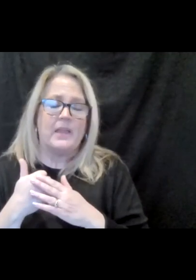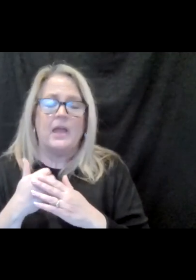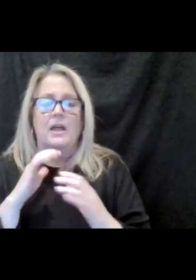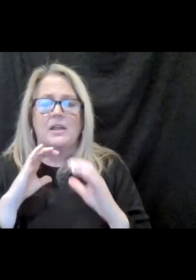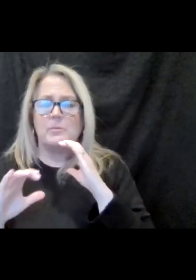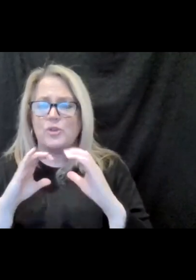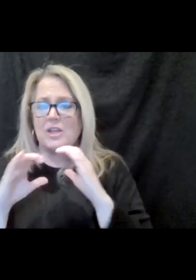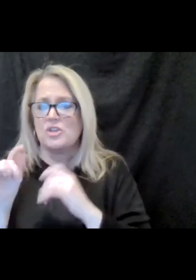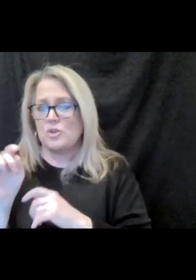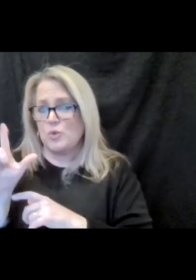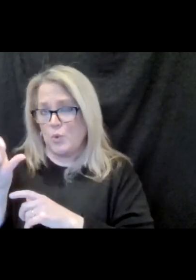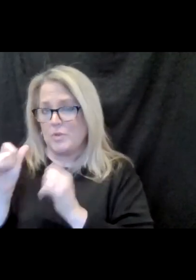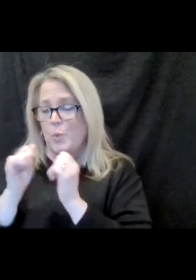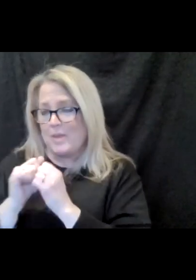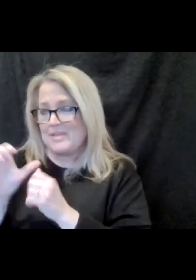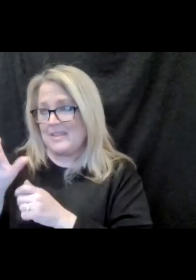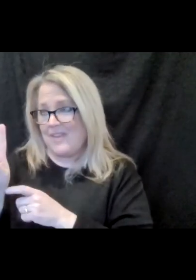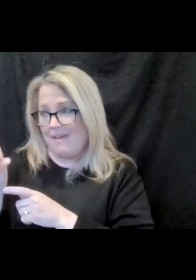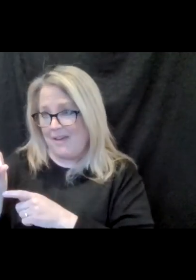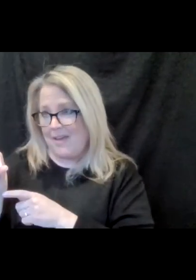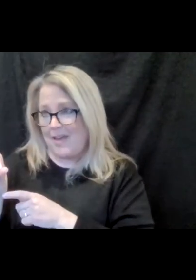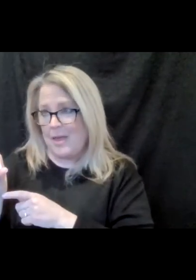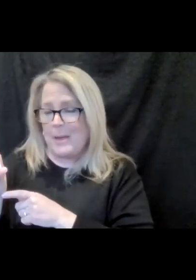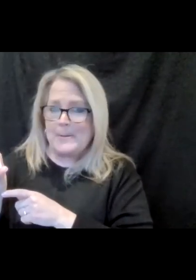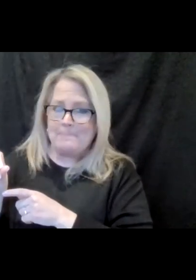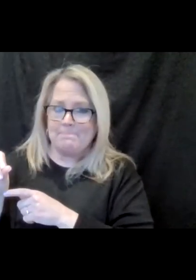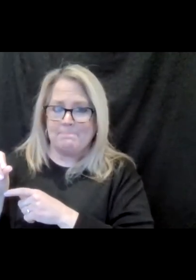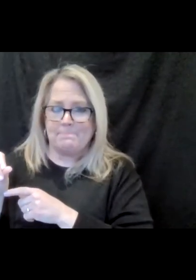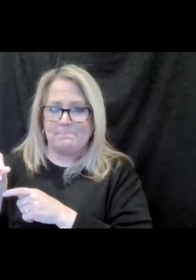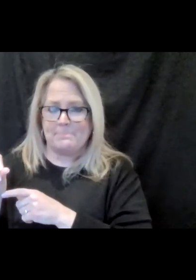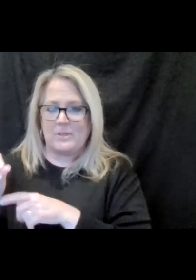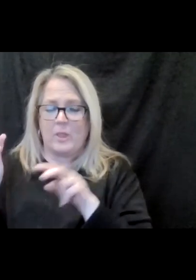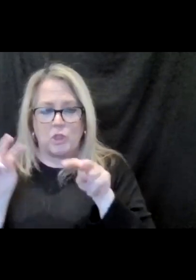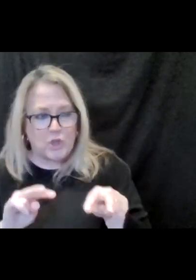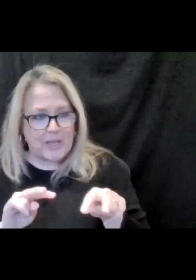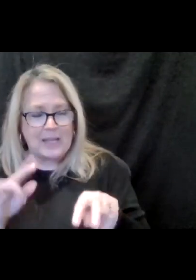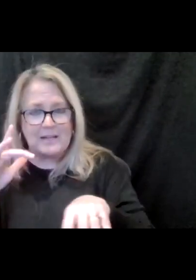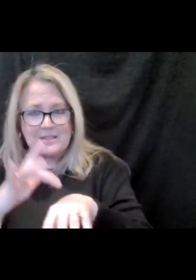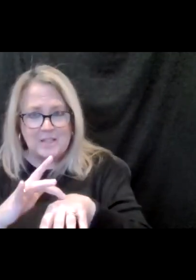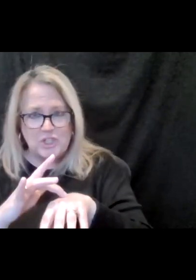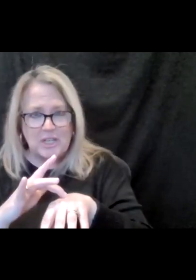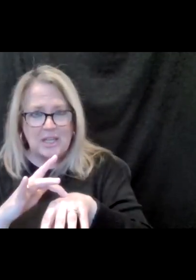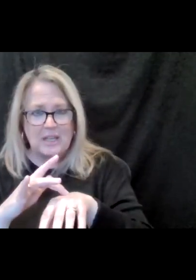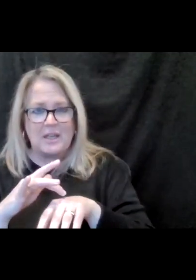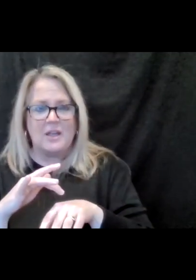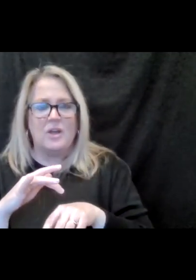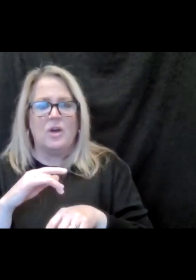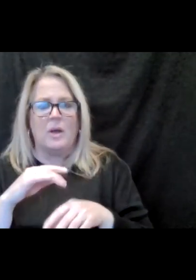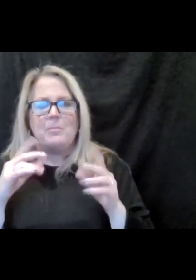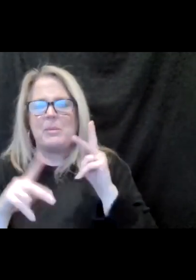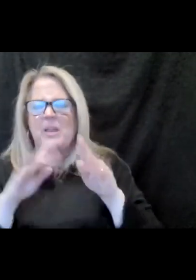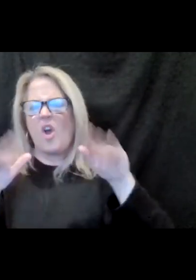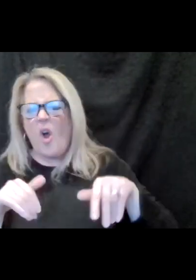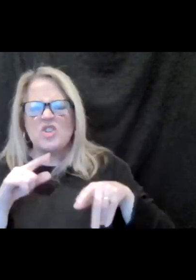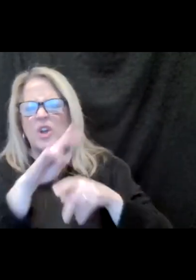communication tools with CVI and adding touch and looking and touching. Well, she'll get used to it, right? She'll learn in this